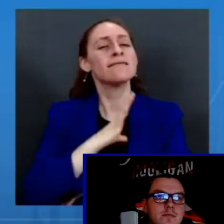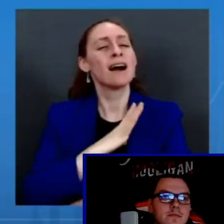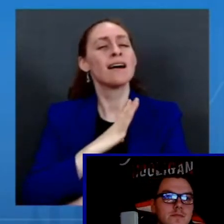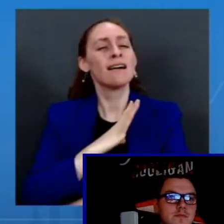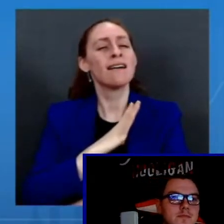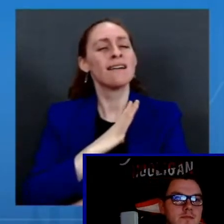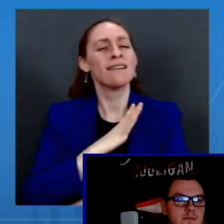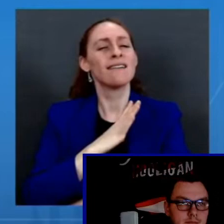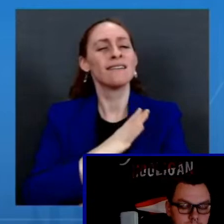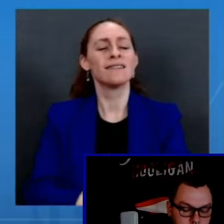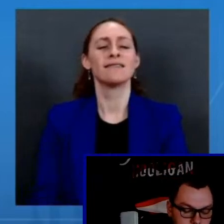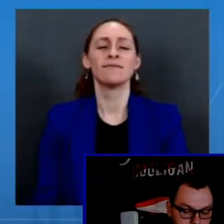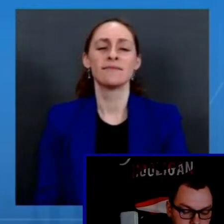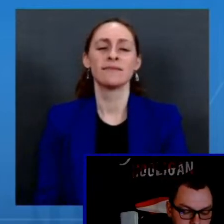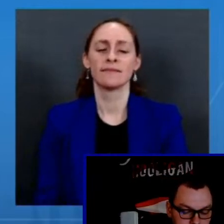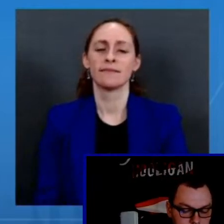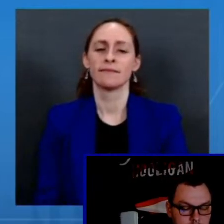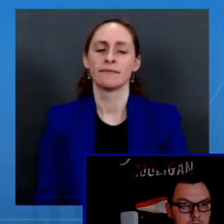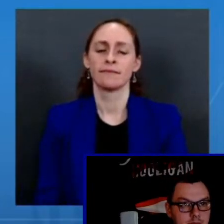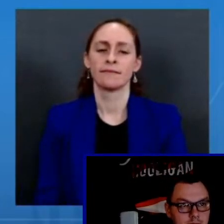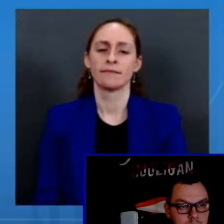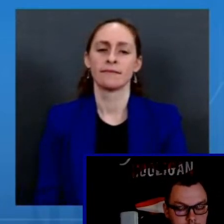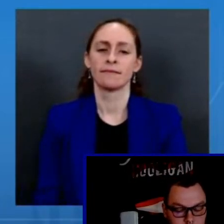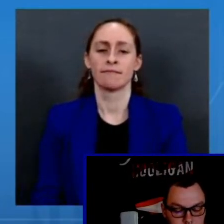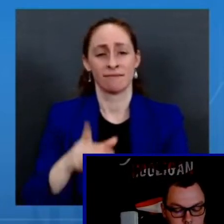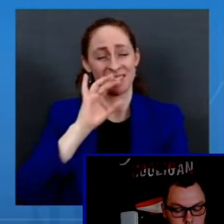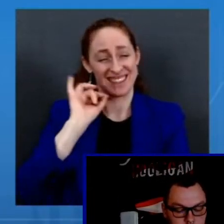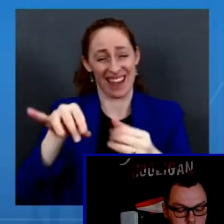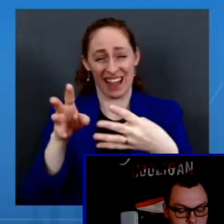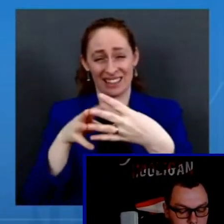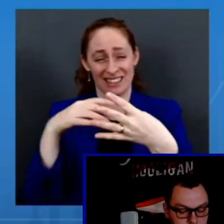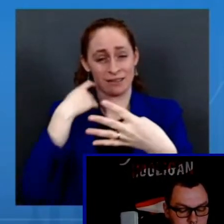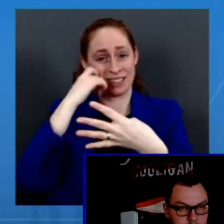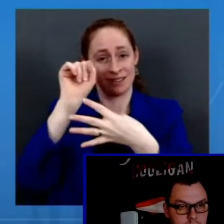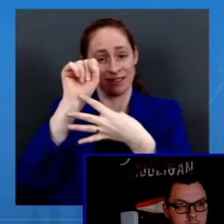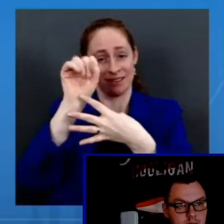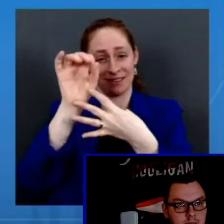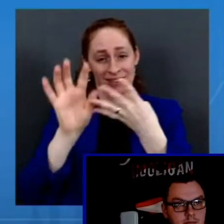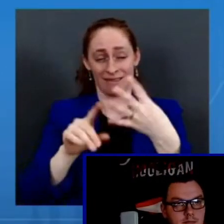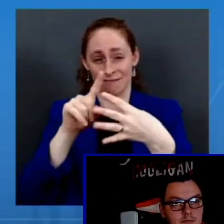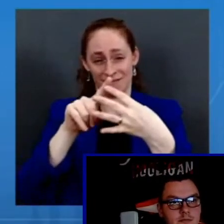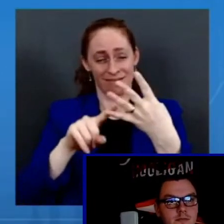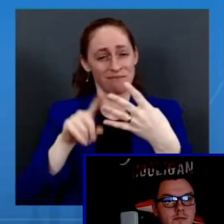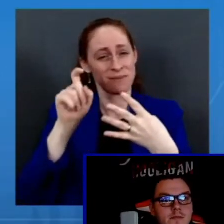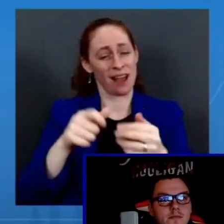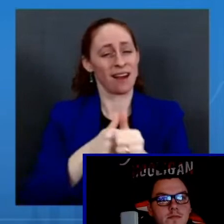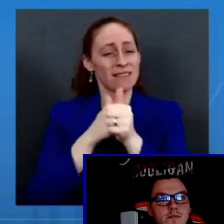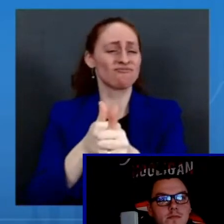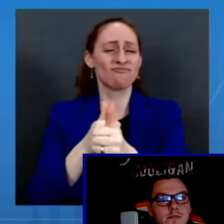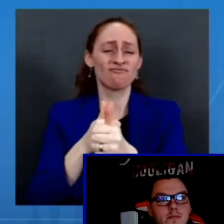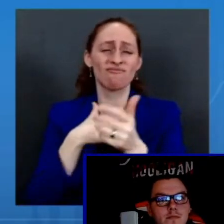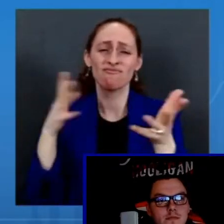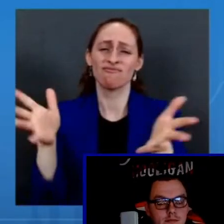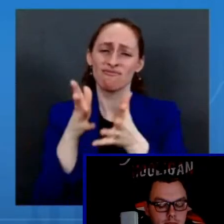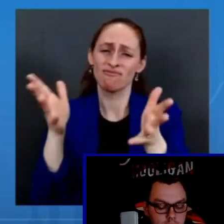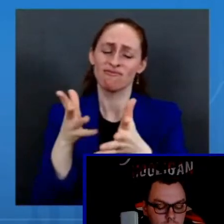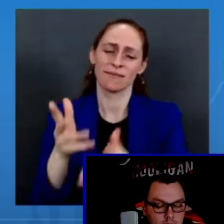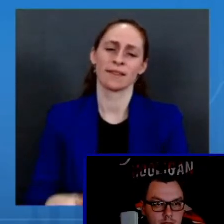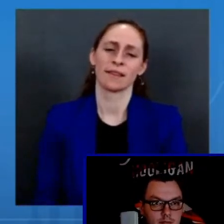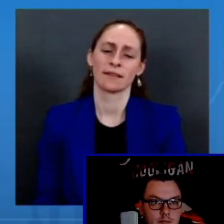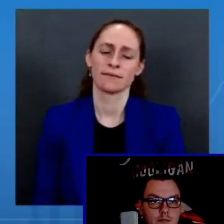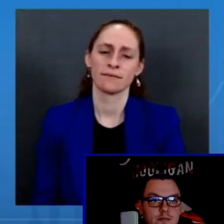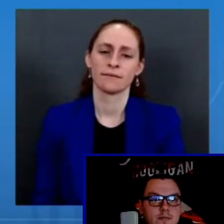indoor settings, and take a COVID-19 test before gathering with others. We're at a critical point, and how well these measures